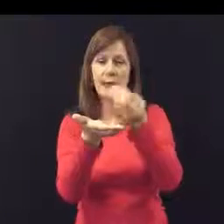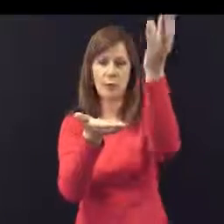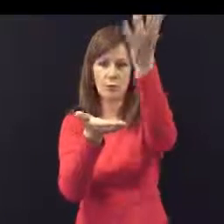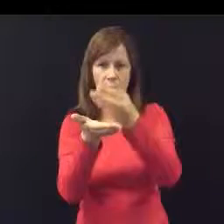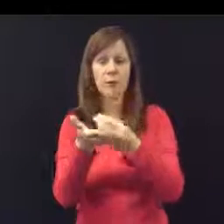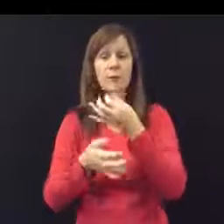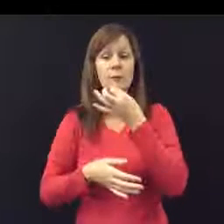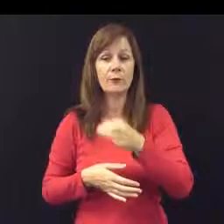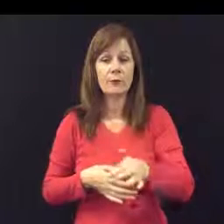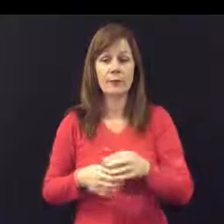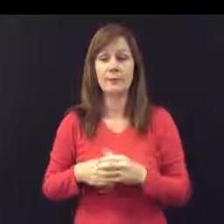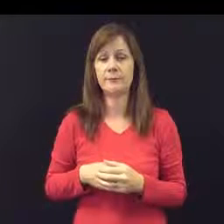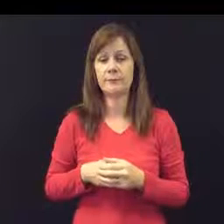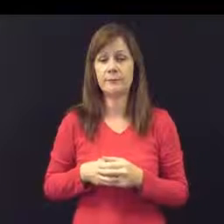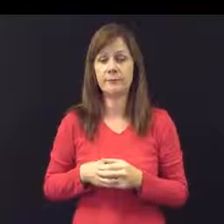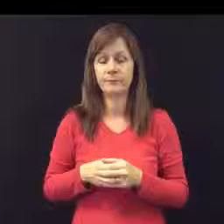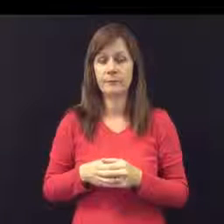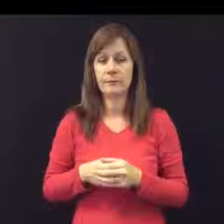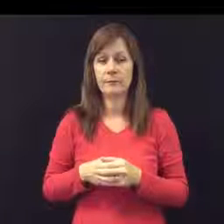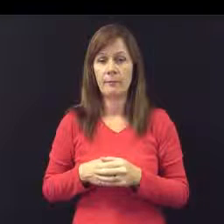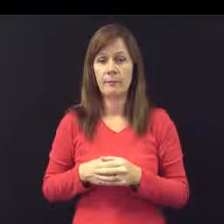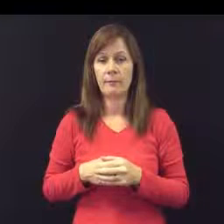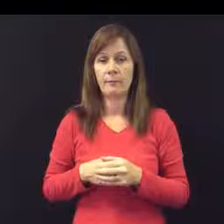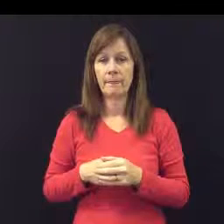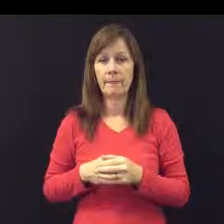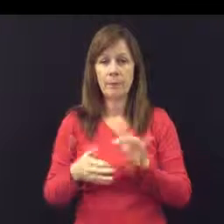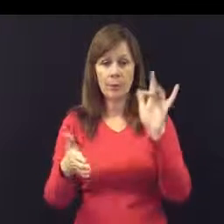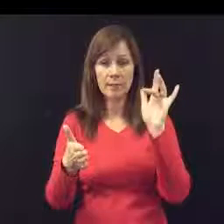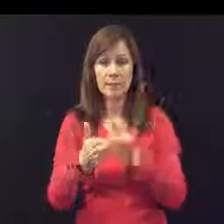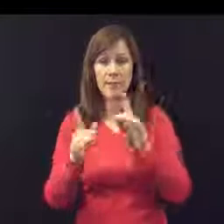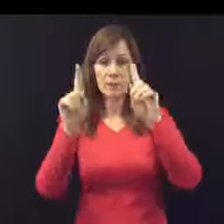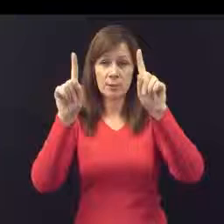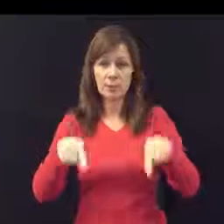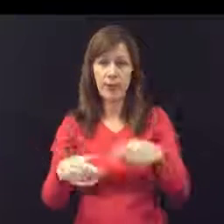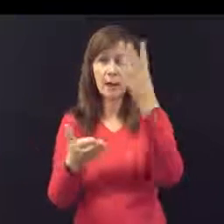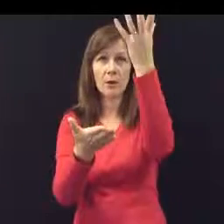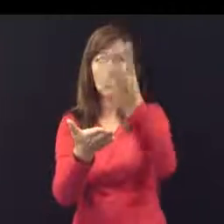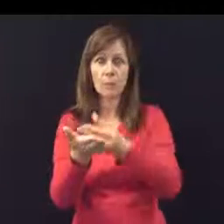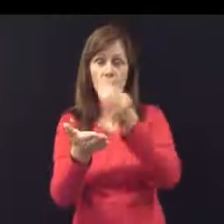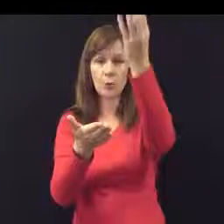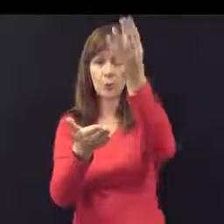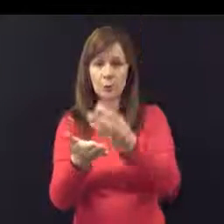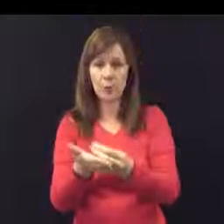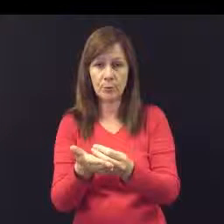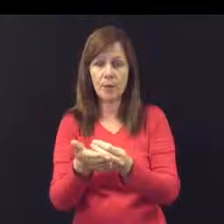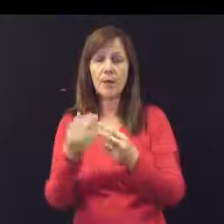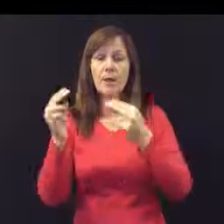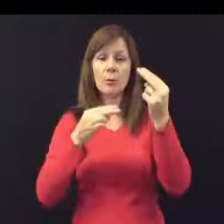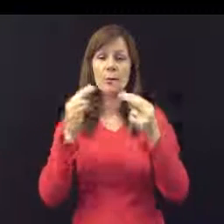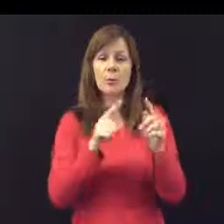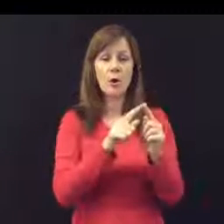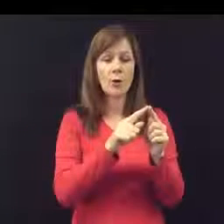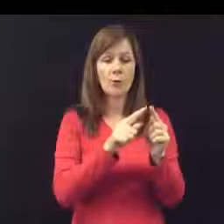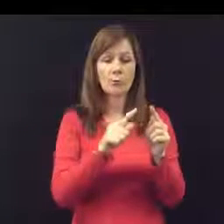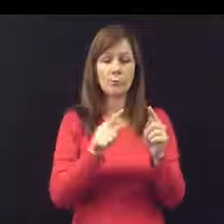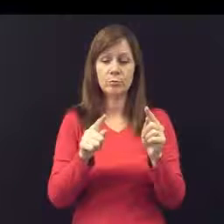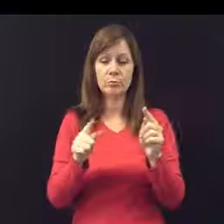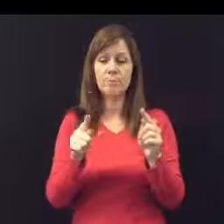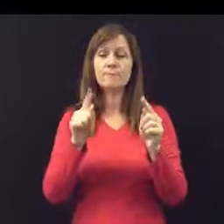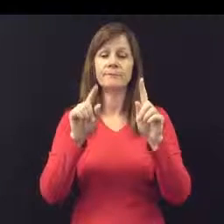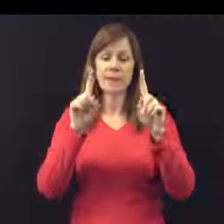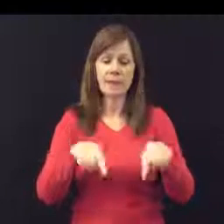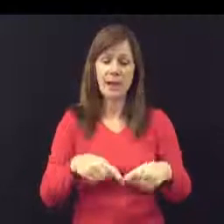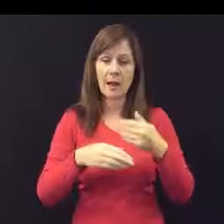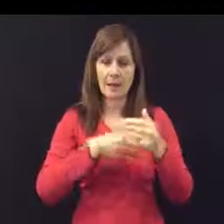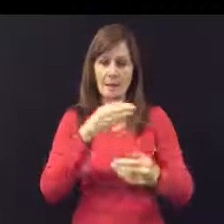at the moment, but is available for you to download via iCloud at no cost, other than your bandwidth. Tapping on the song will start